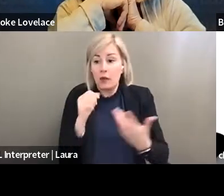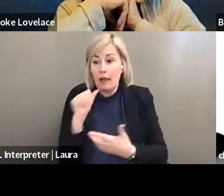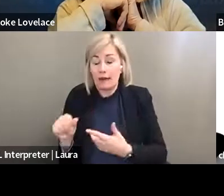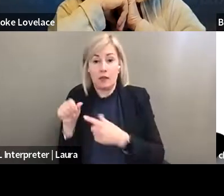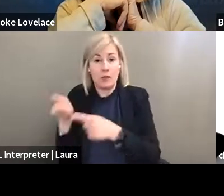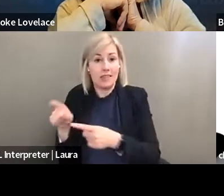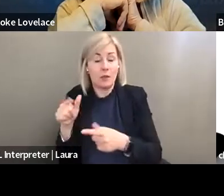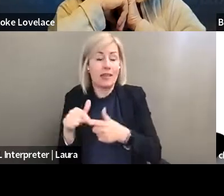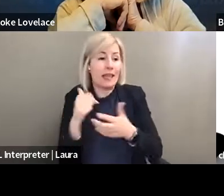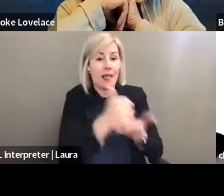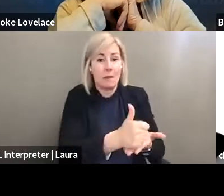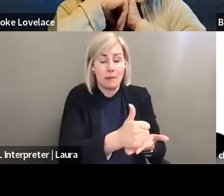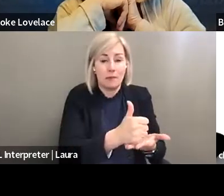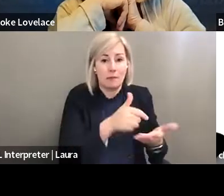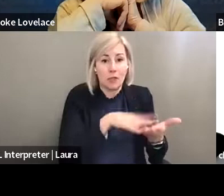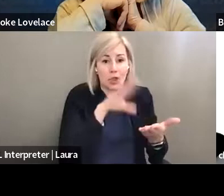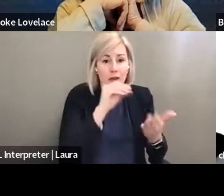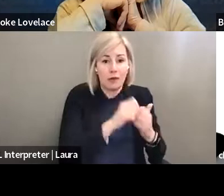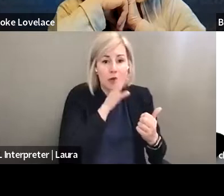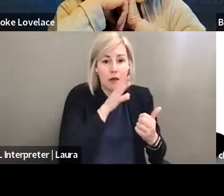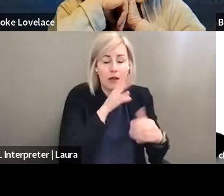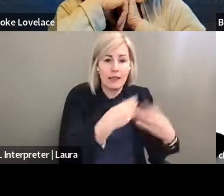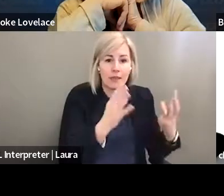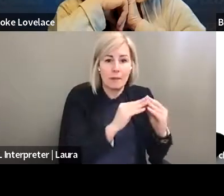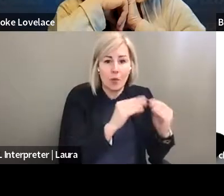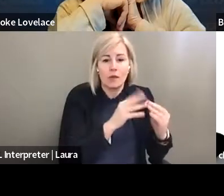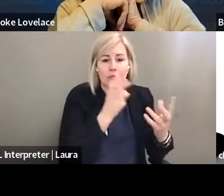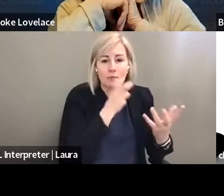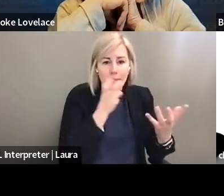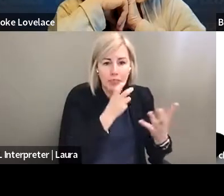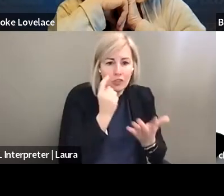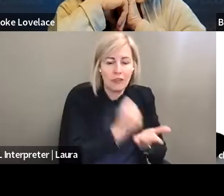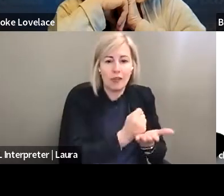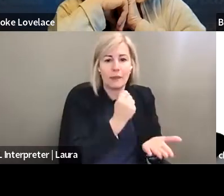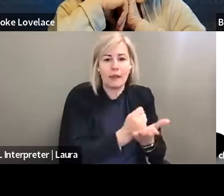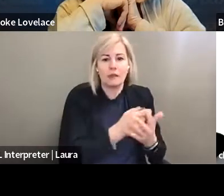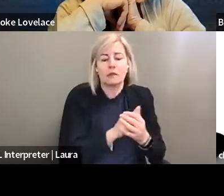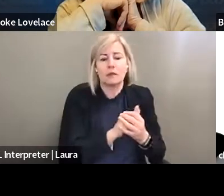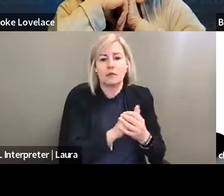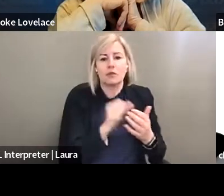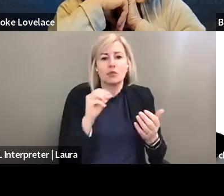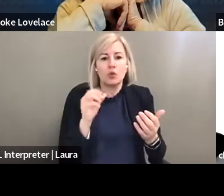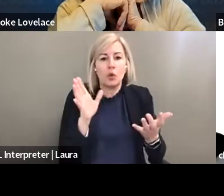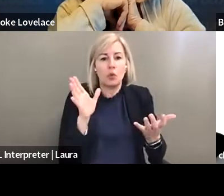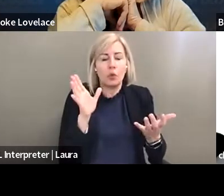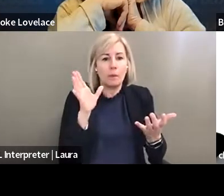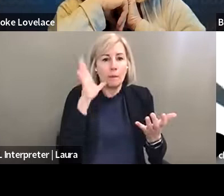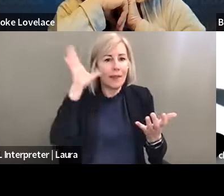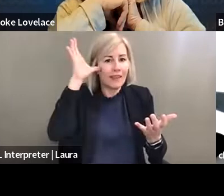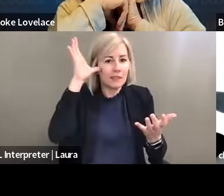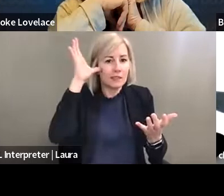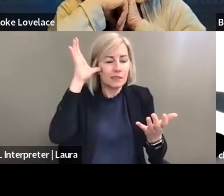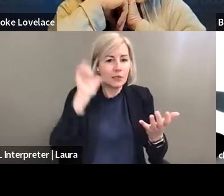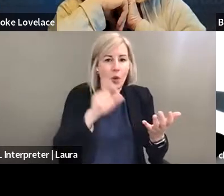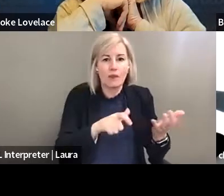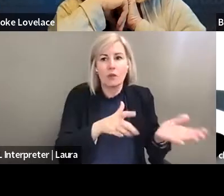to talk, right? Let's figure out a way to give them more speech therapy. Let's figure out a way so parents don't have to take their kid